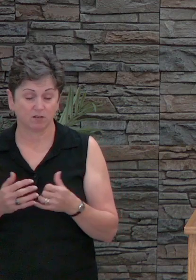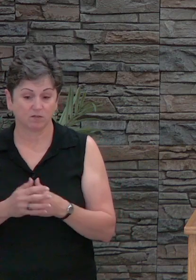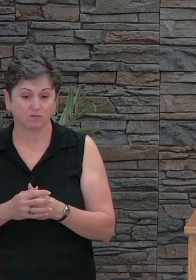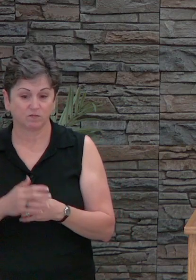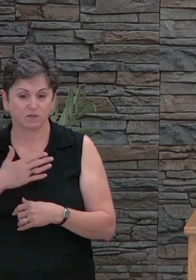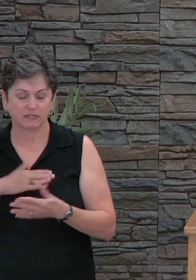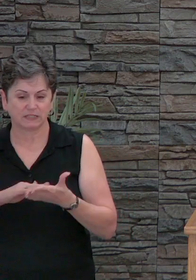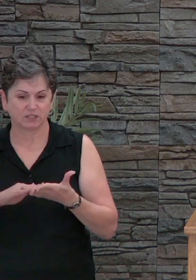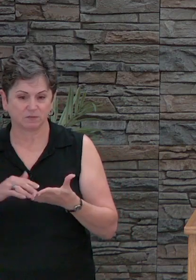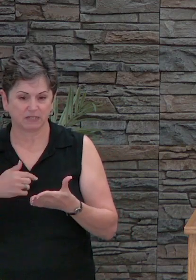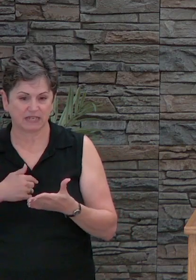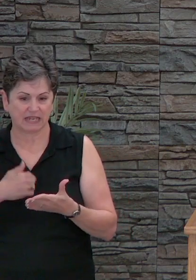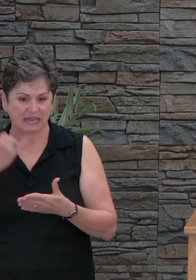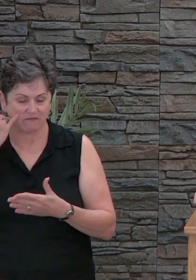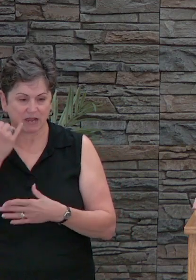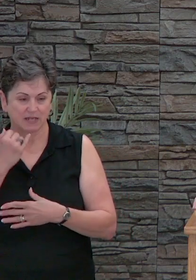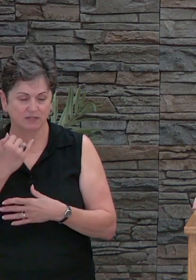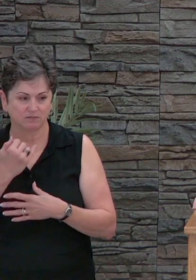Please excuse me if